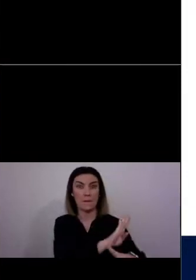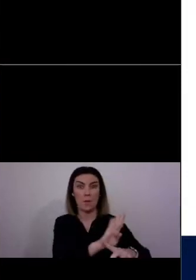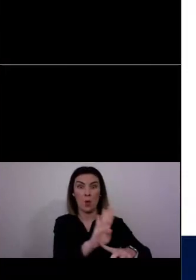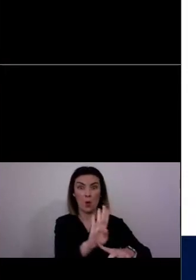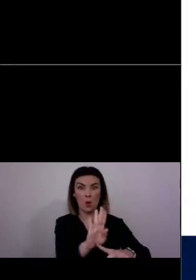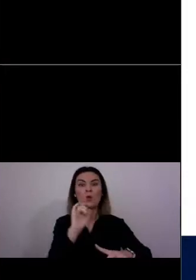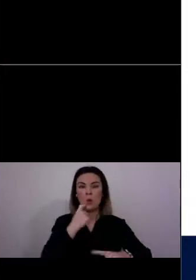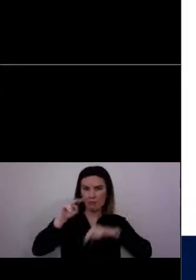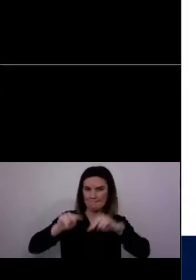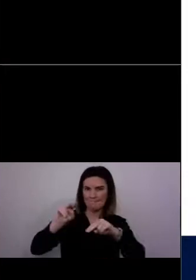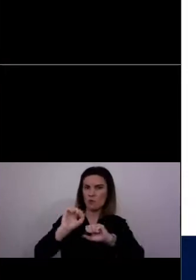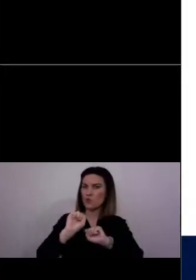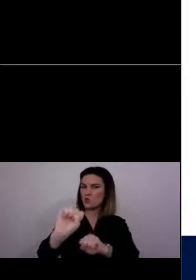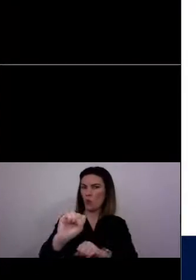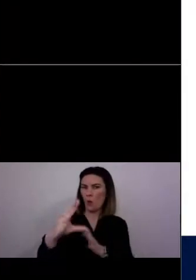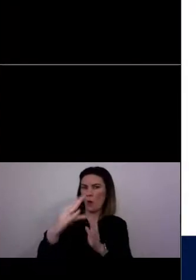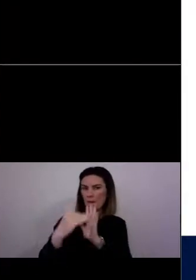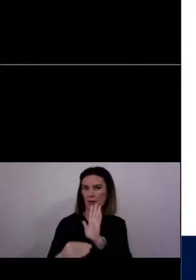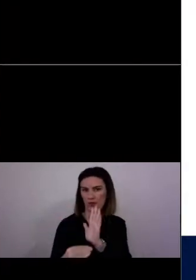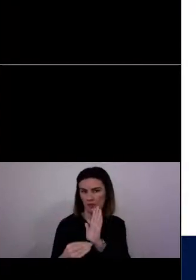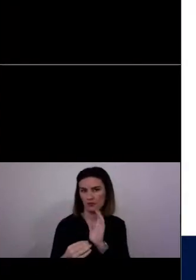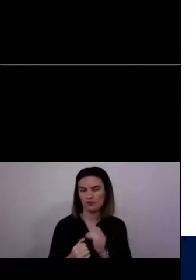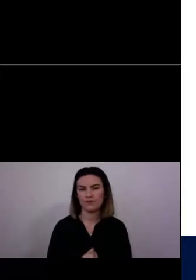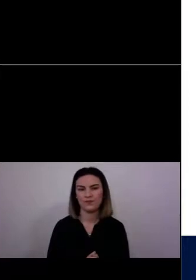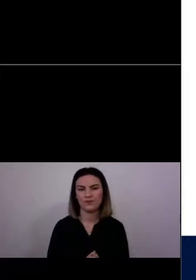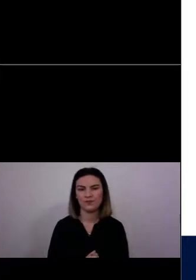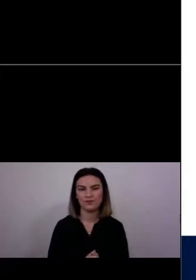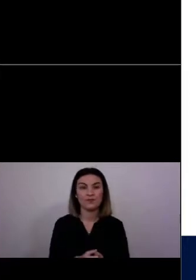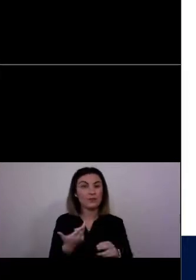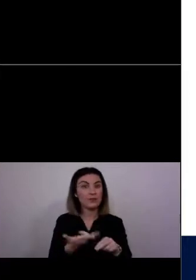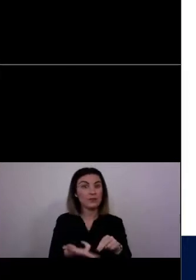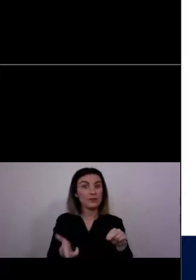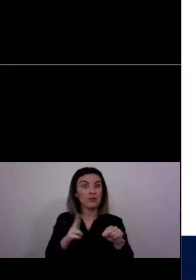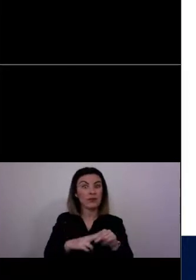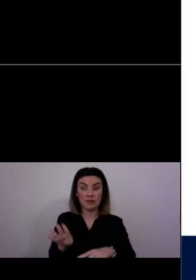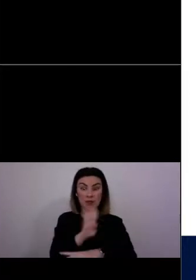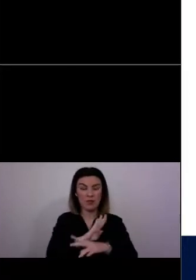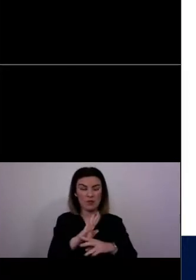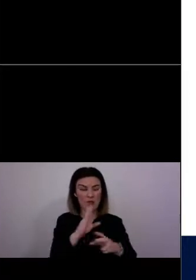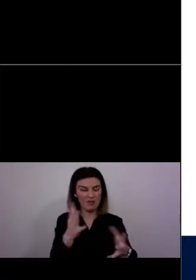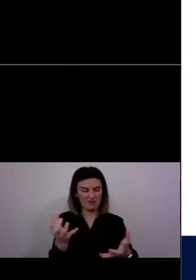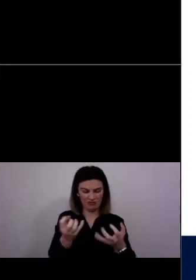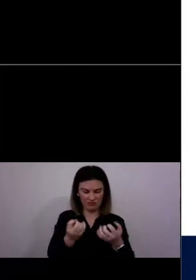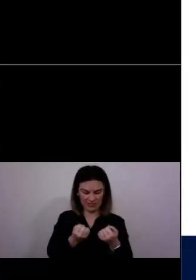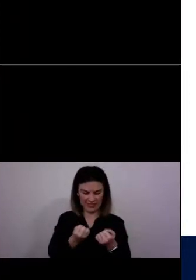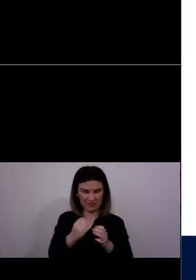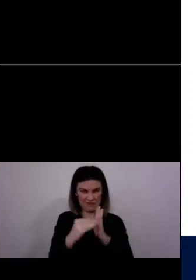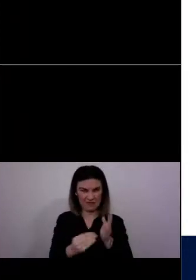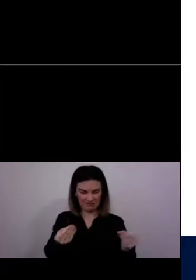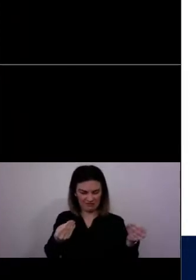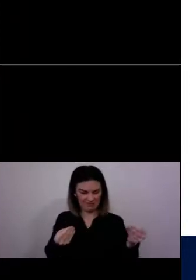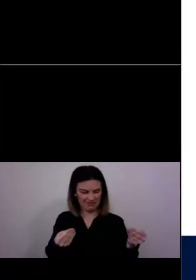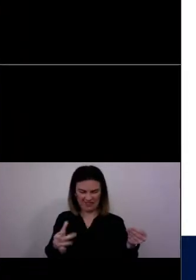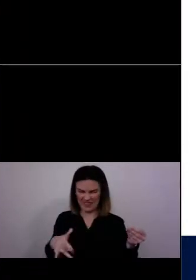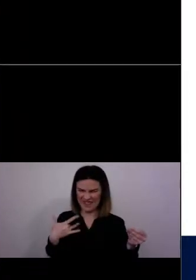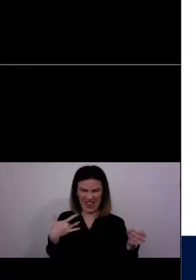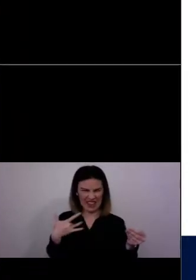If one board receives the application and they think that it's much more suited to another board, they